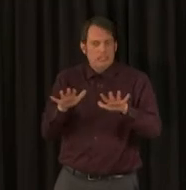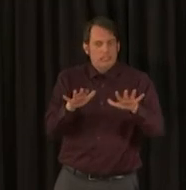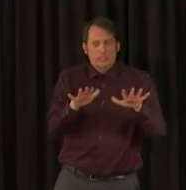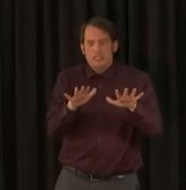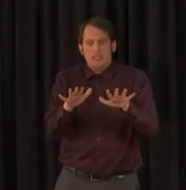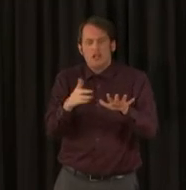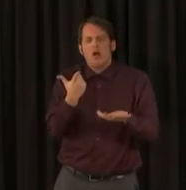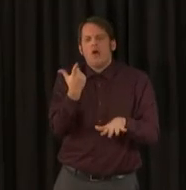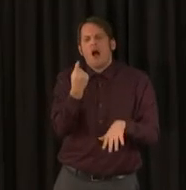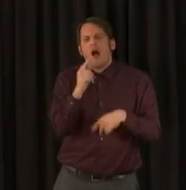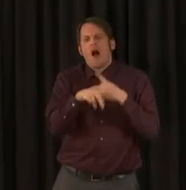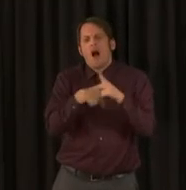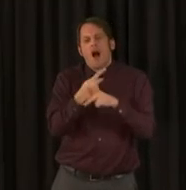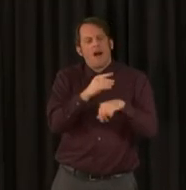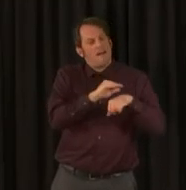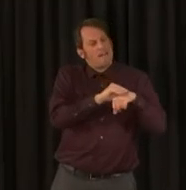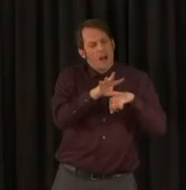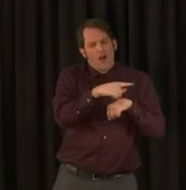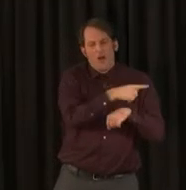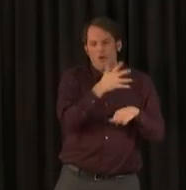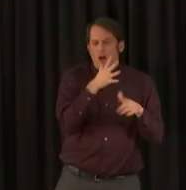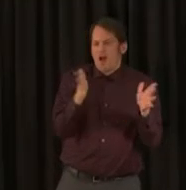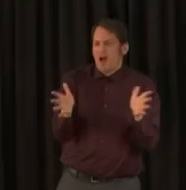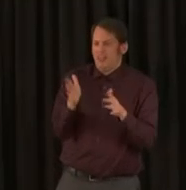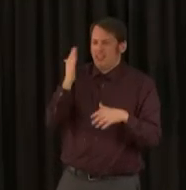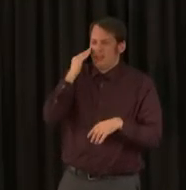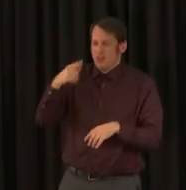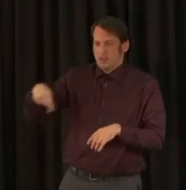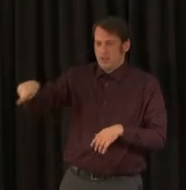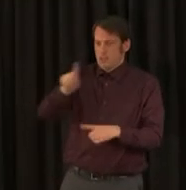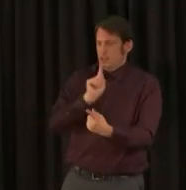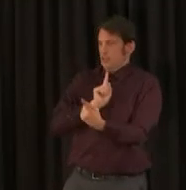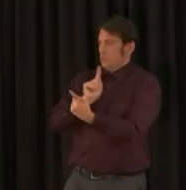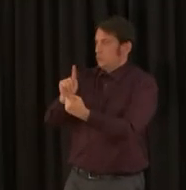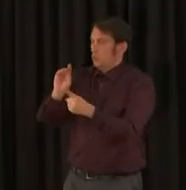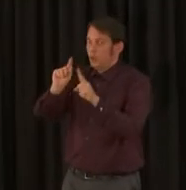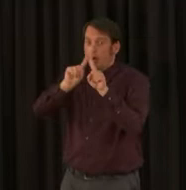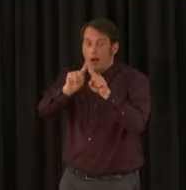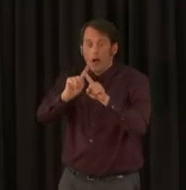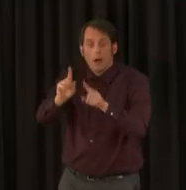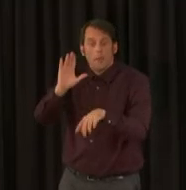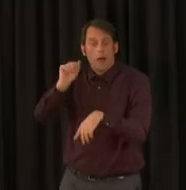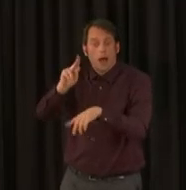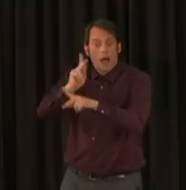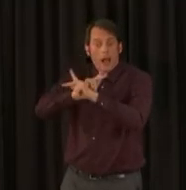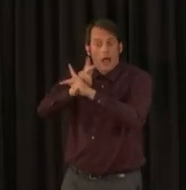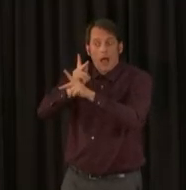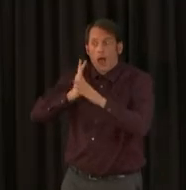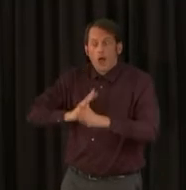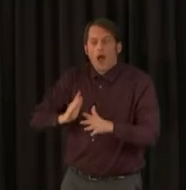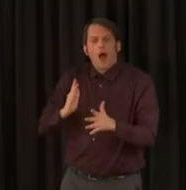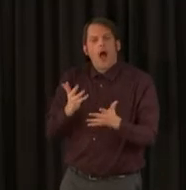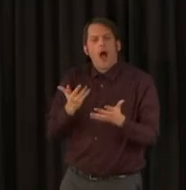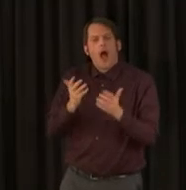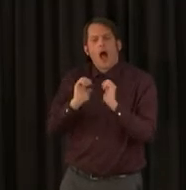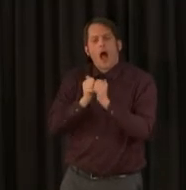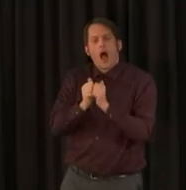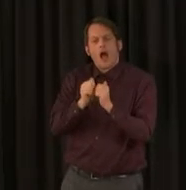some advice to people as they approach their lenders, or the types of things that, that might help